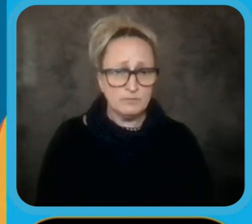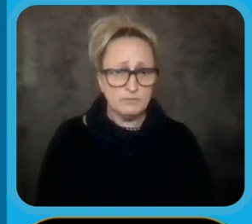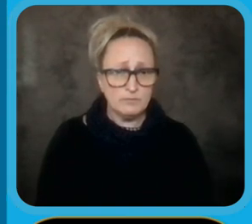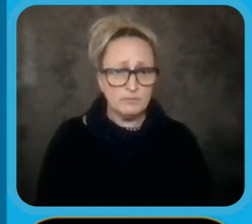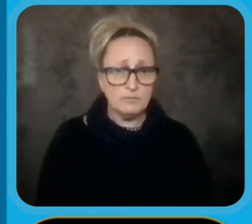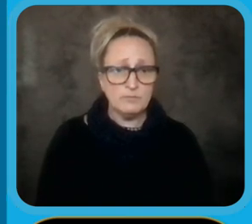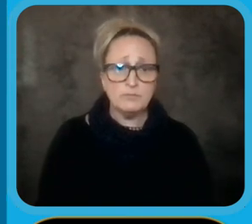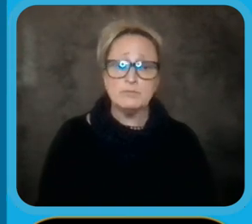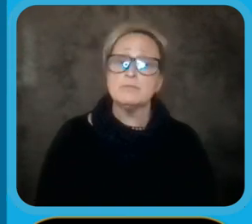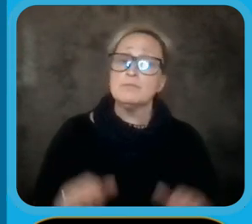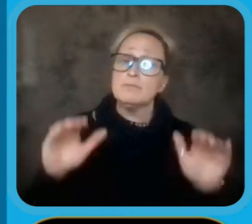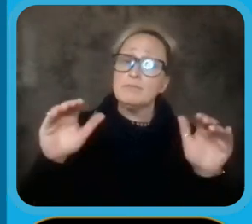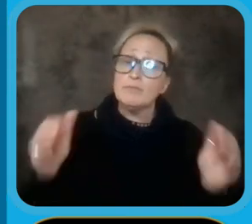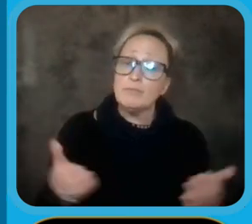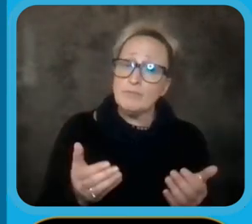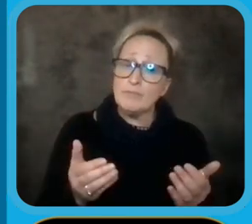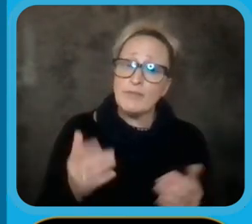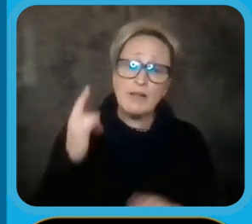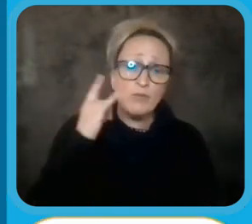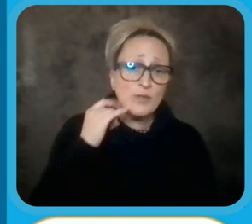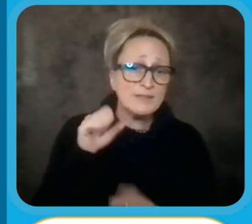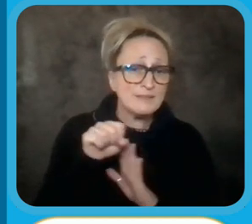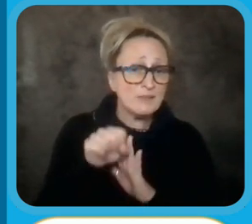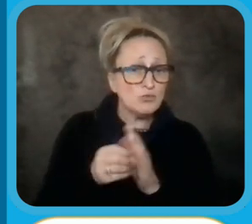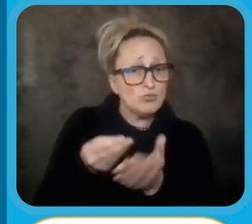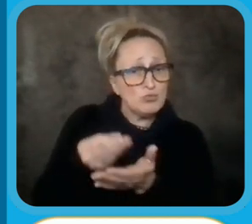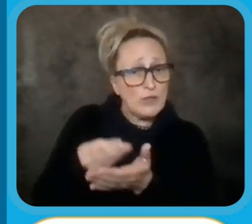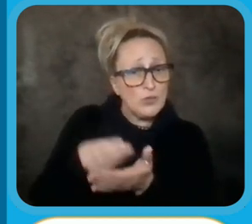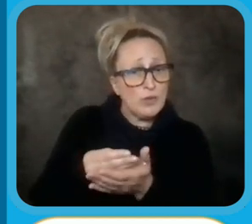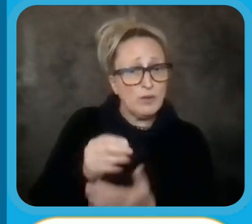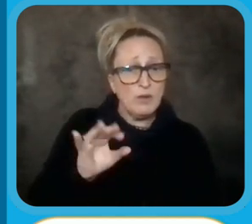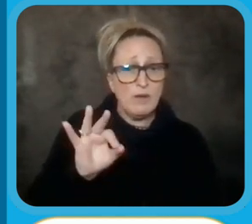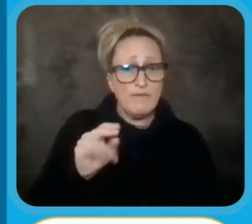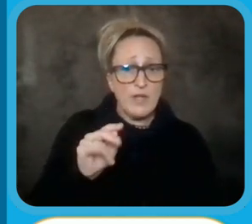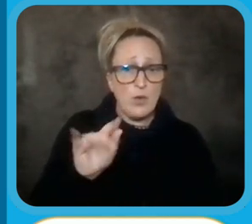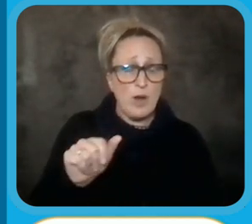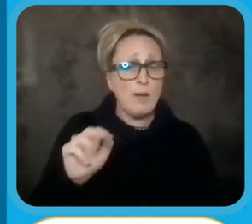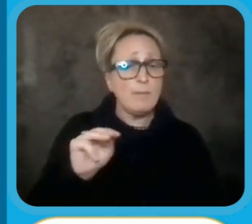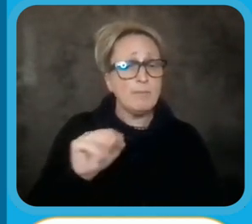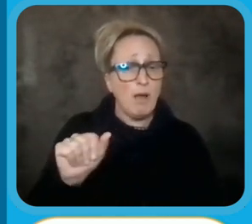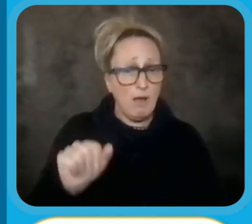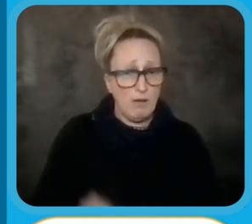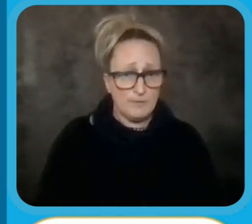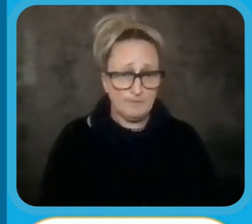Delegates and guests, please welcome California State Treasurer Fiona Ma.